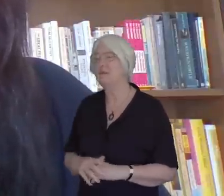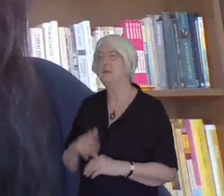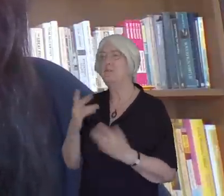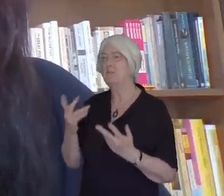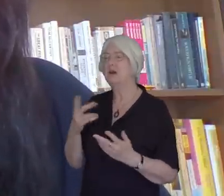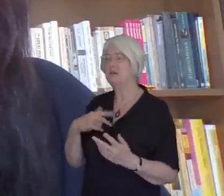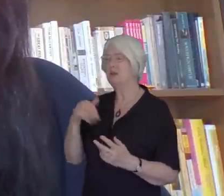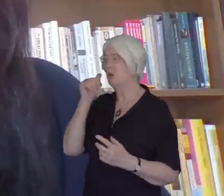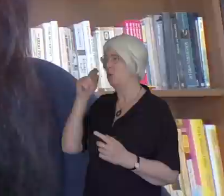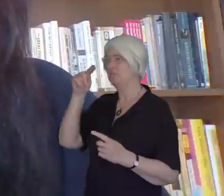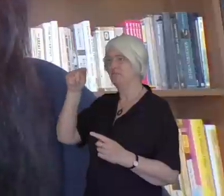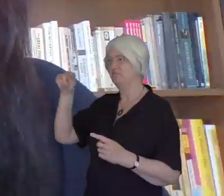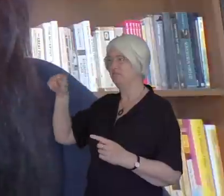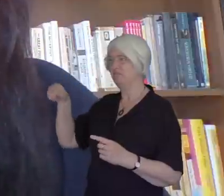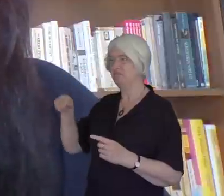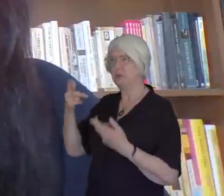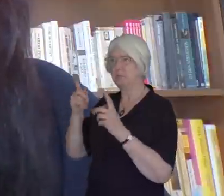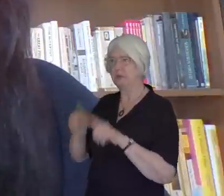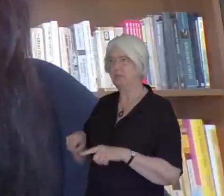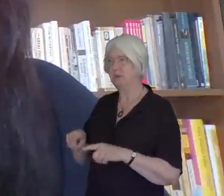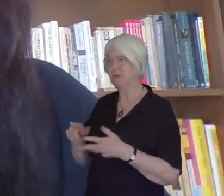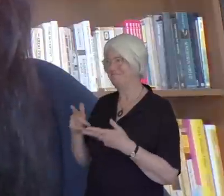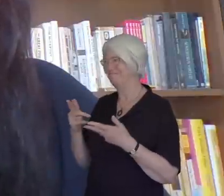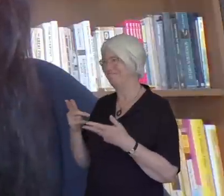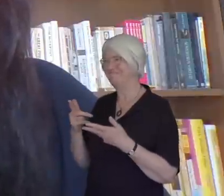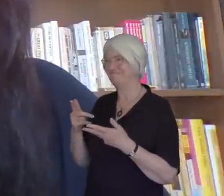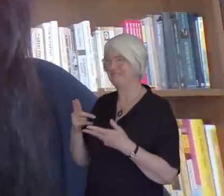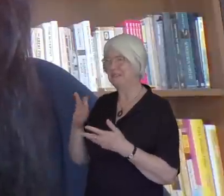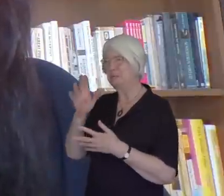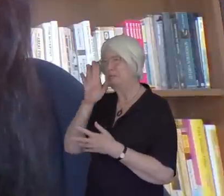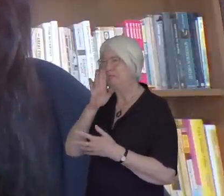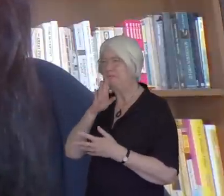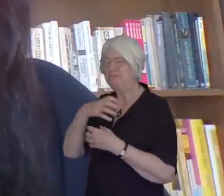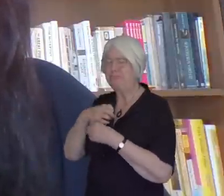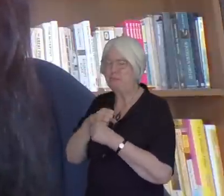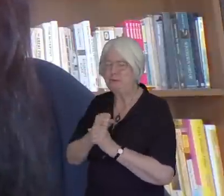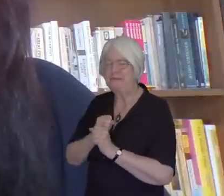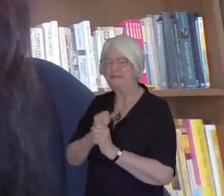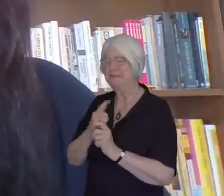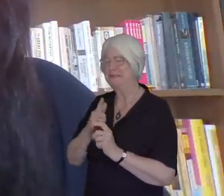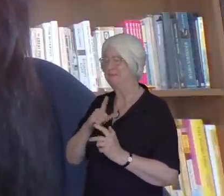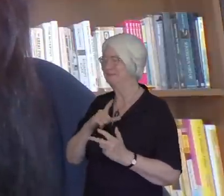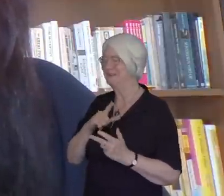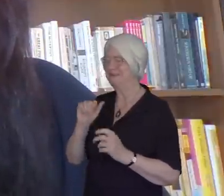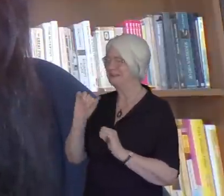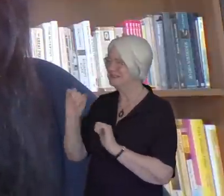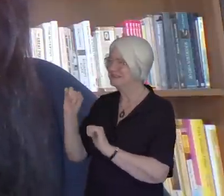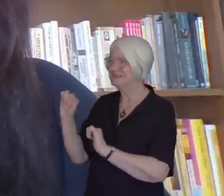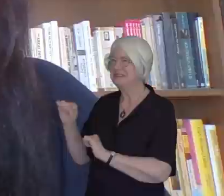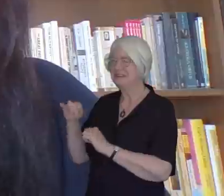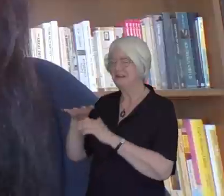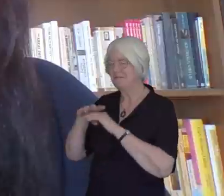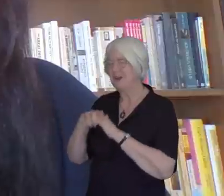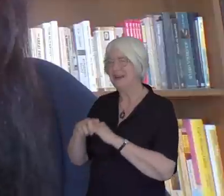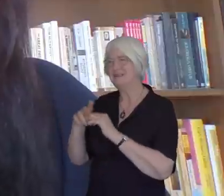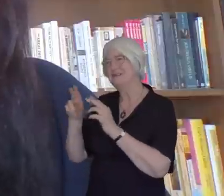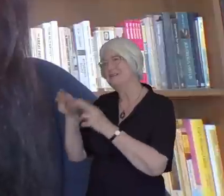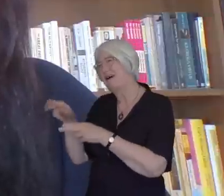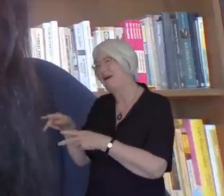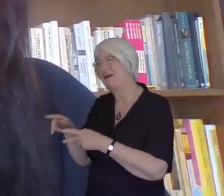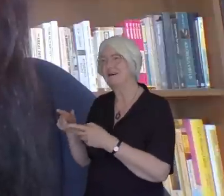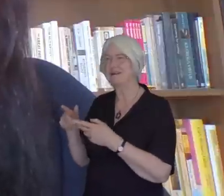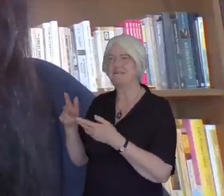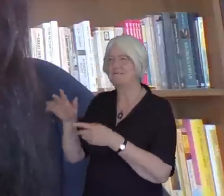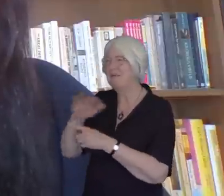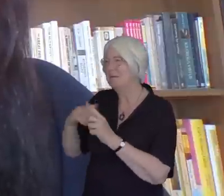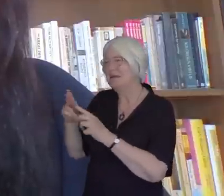But I also know there are so many people across our nation and our world right now who are grieving because they won't see